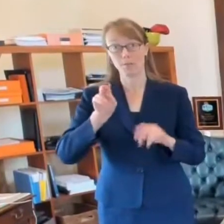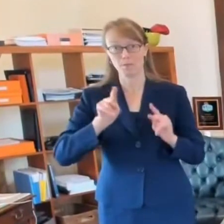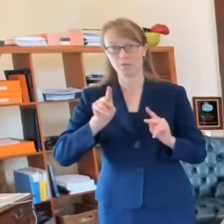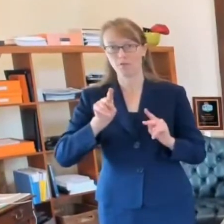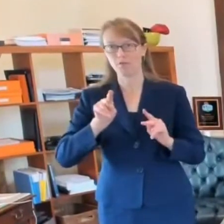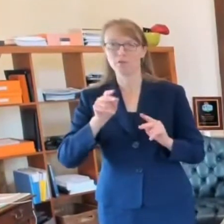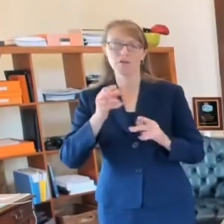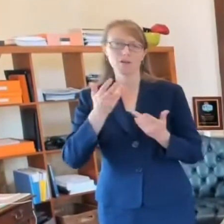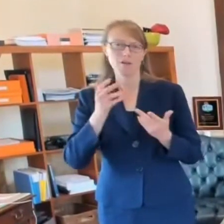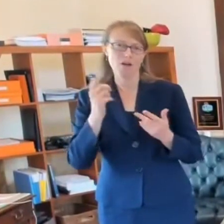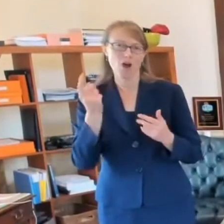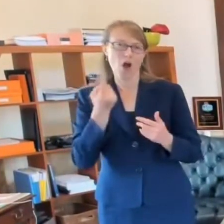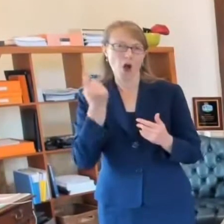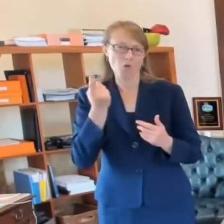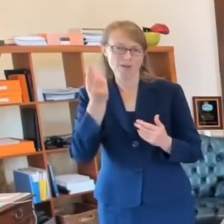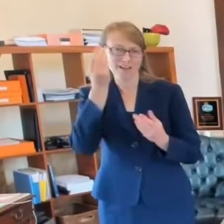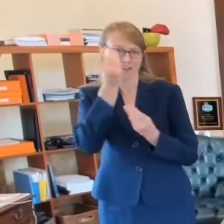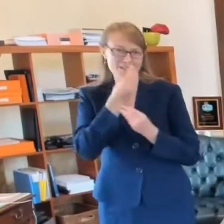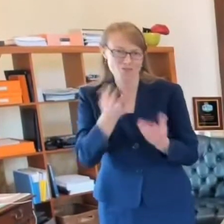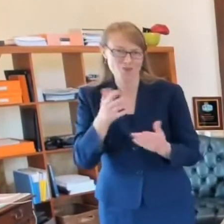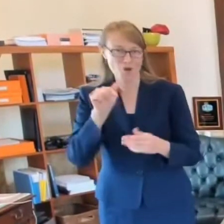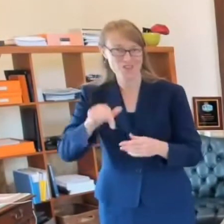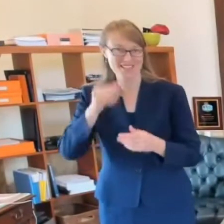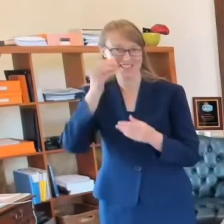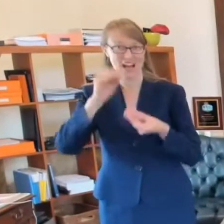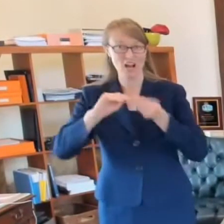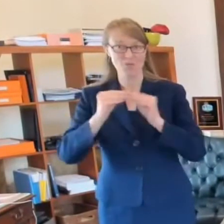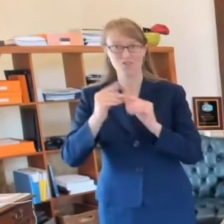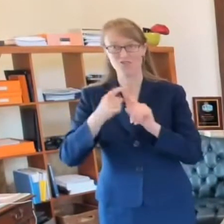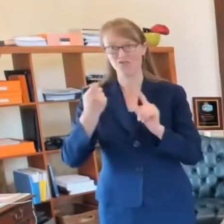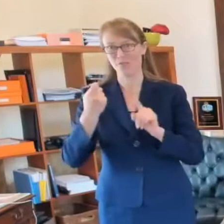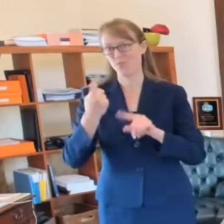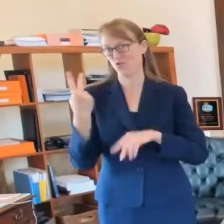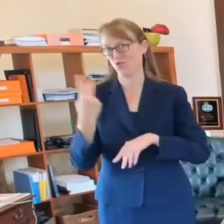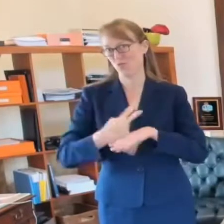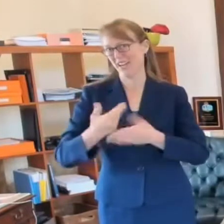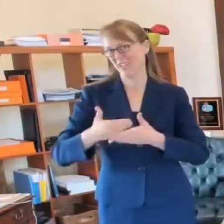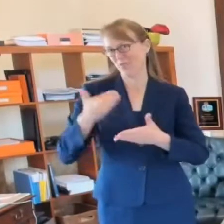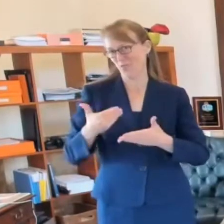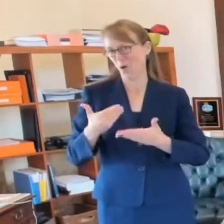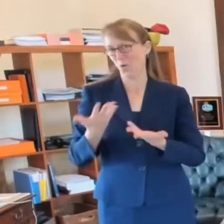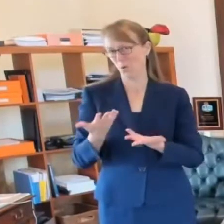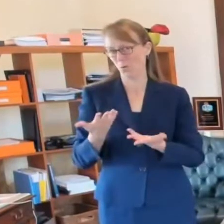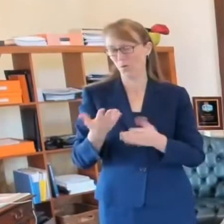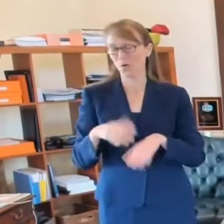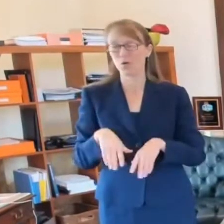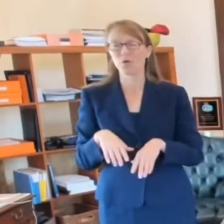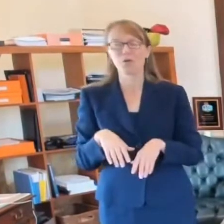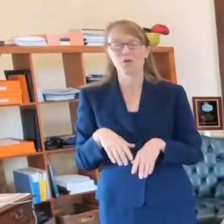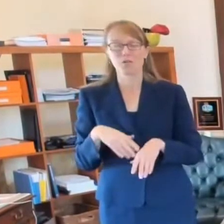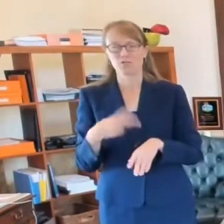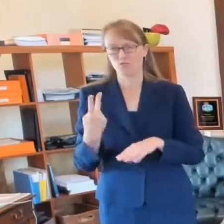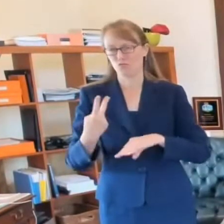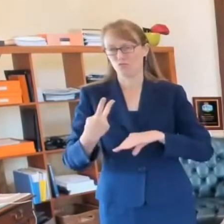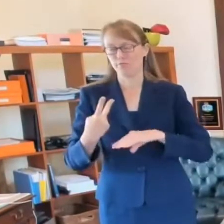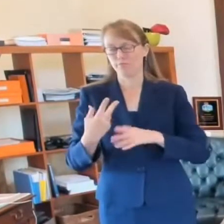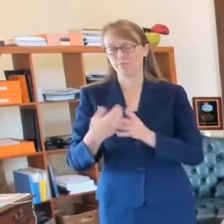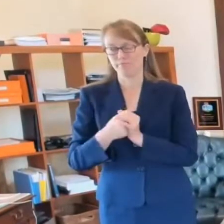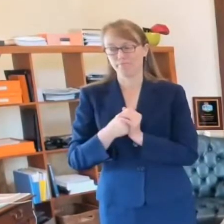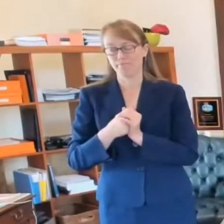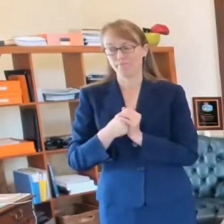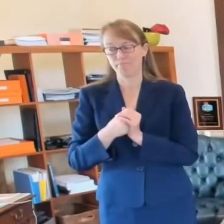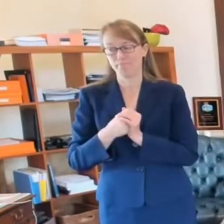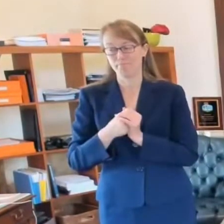2 days old. You all know that, I think. But it has been as high within the last couple of weeks. It's been as high as